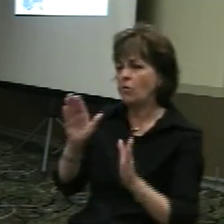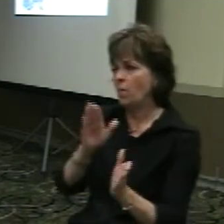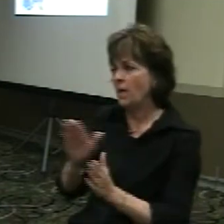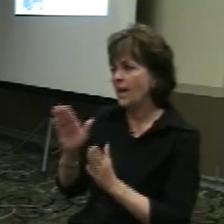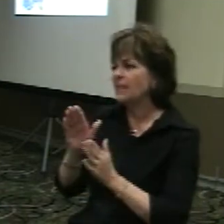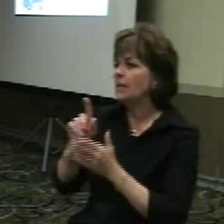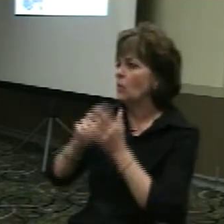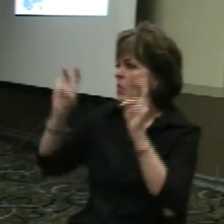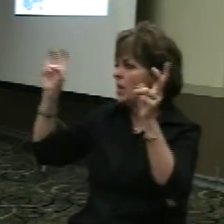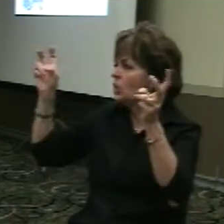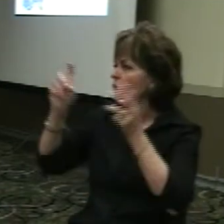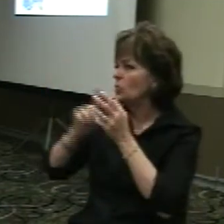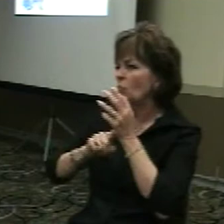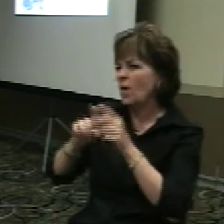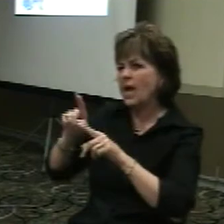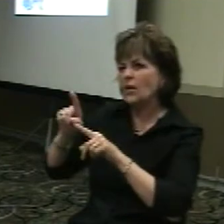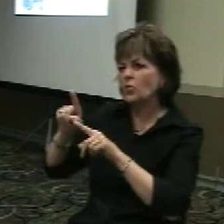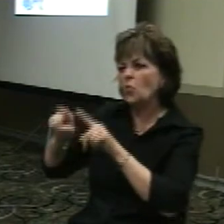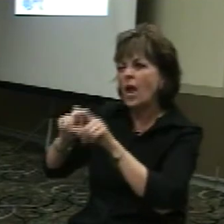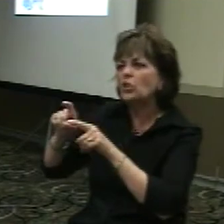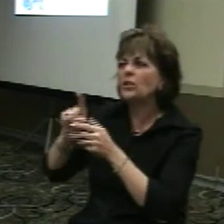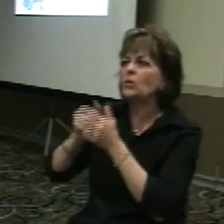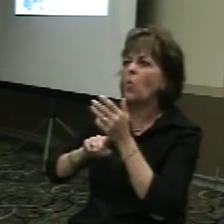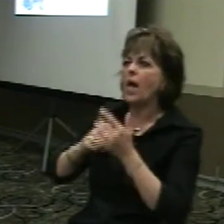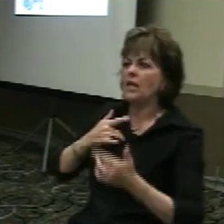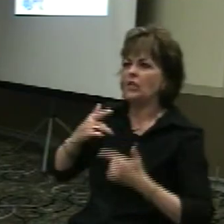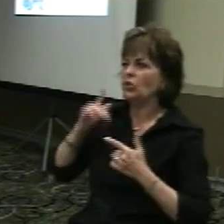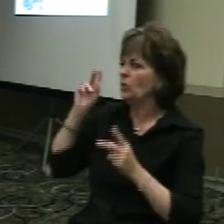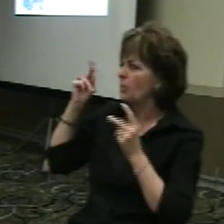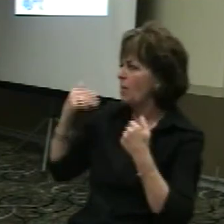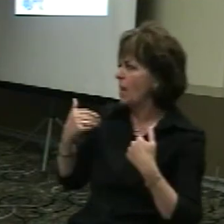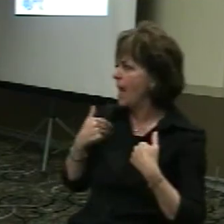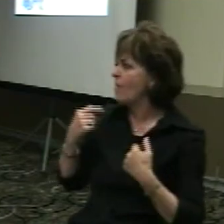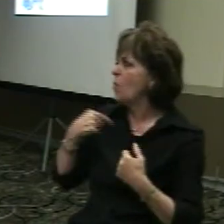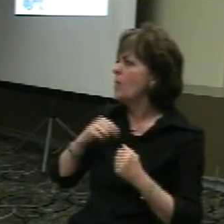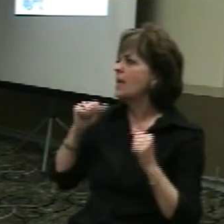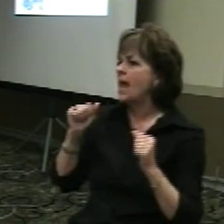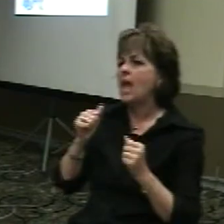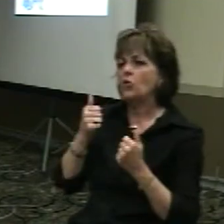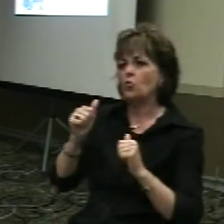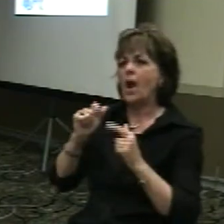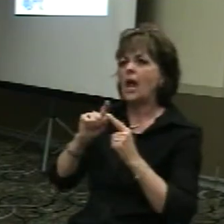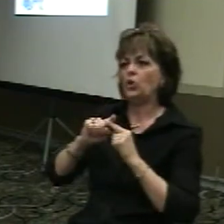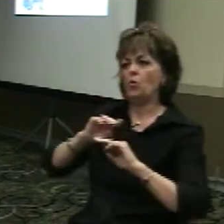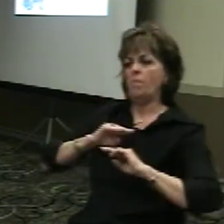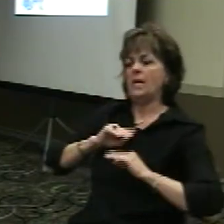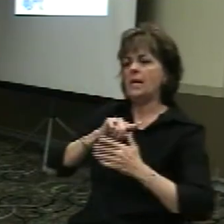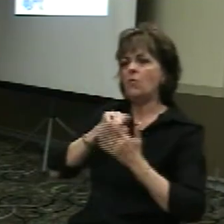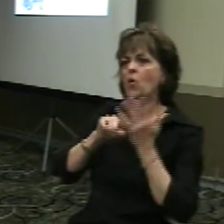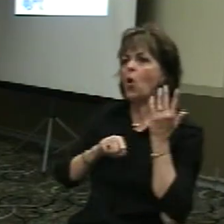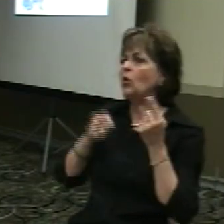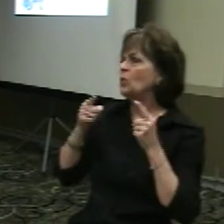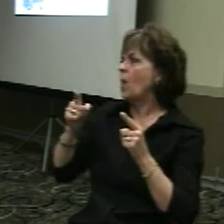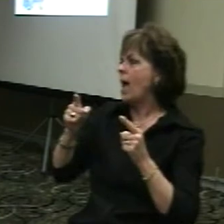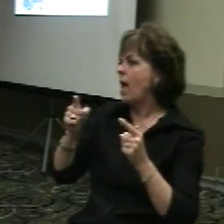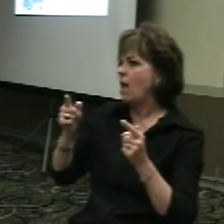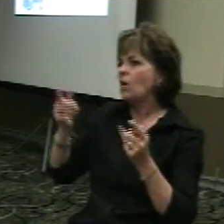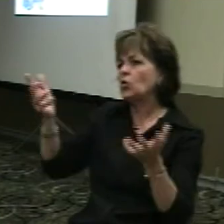What issues or what questions or what concerns do people have? Because we can certainly try to meet those as we're talking